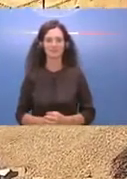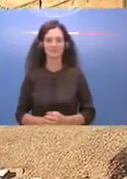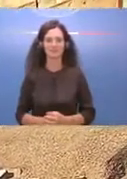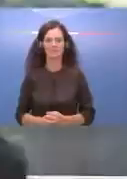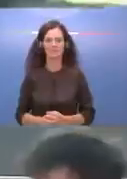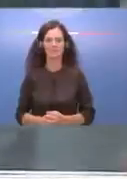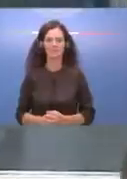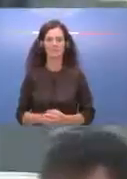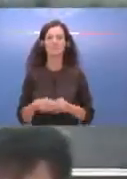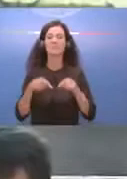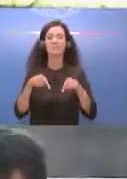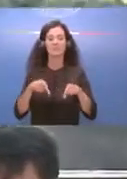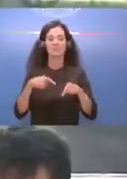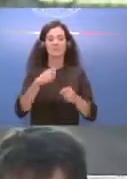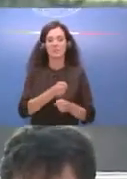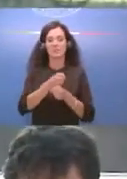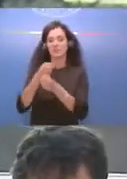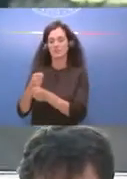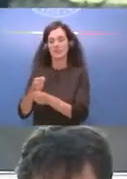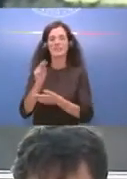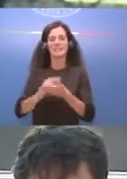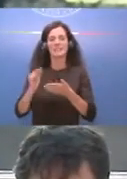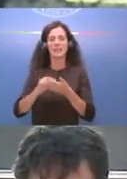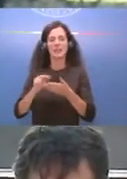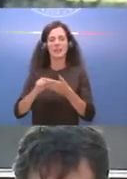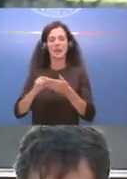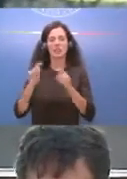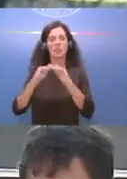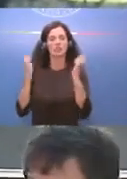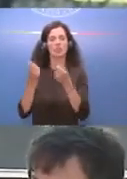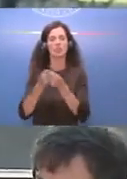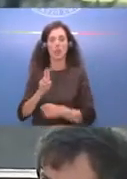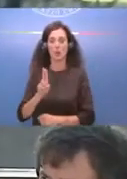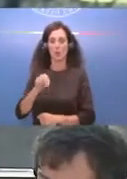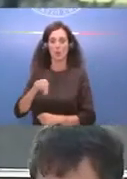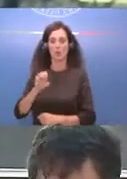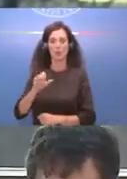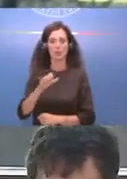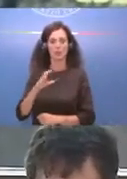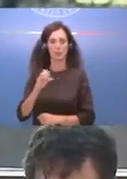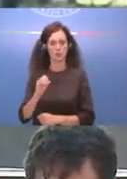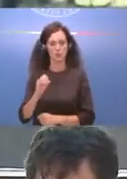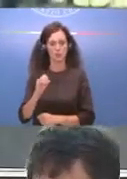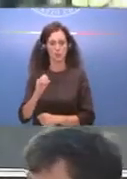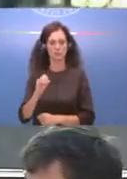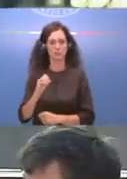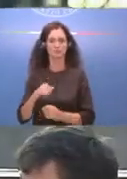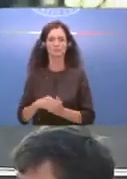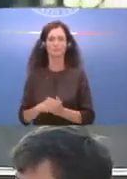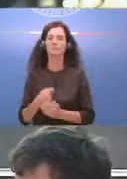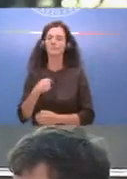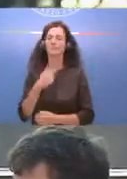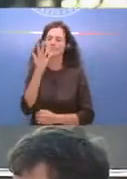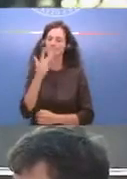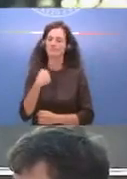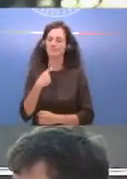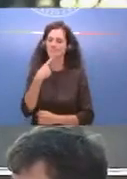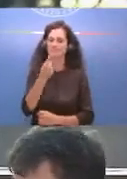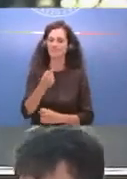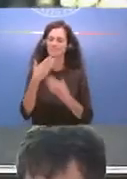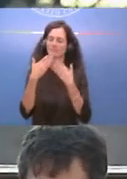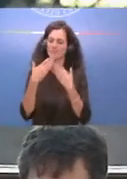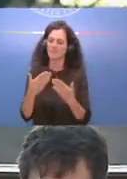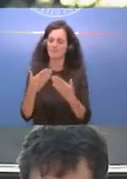tedesco ormai would like you for the important worksheet guiding prestigiosi